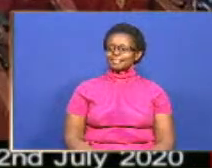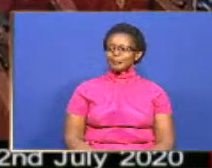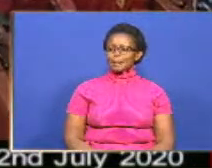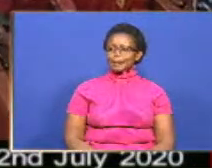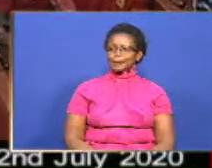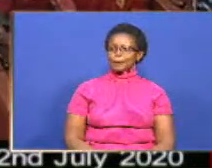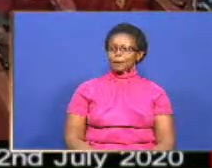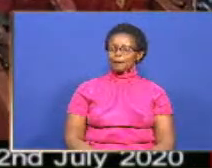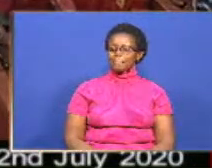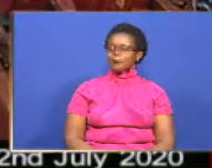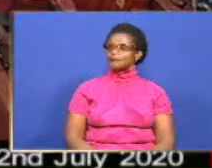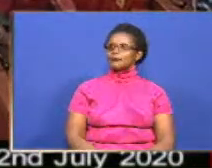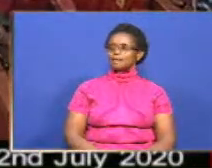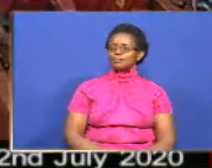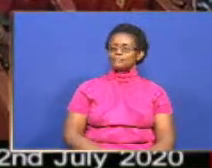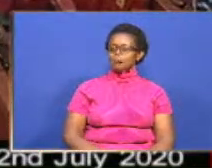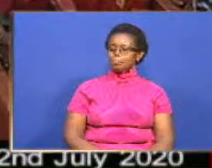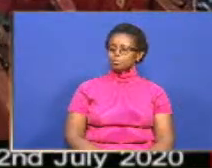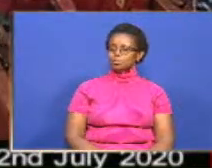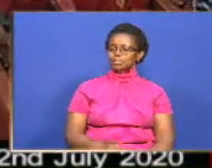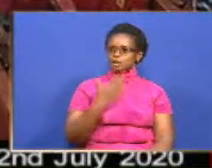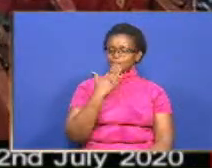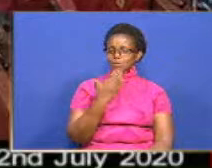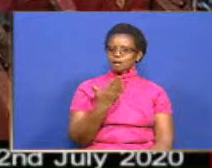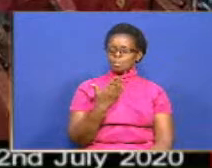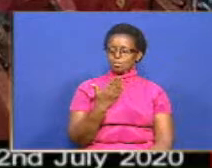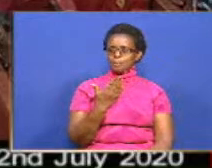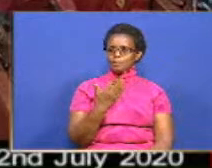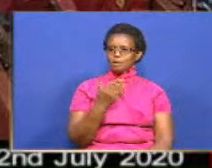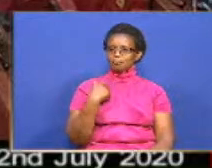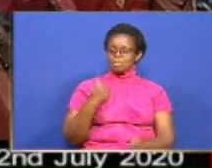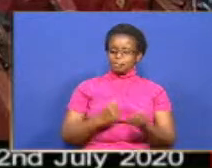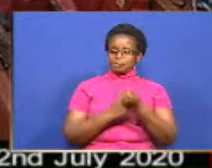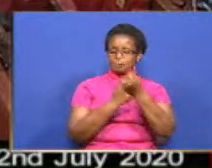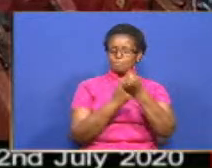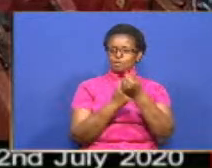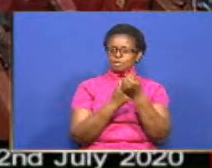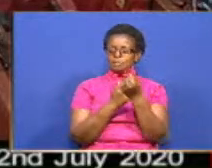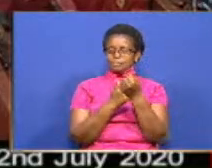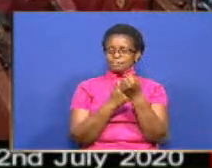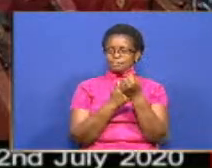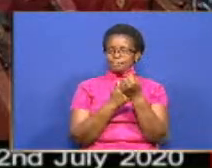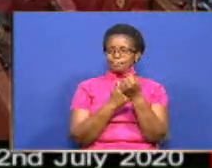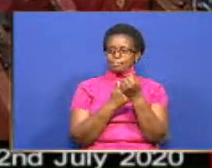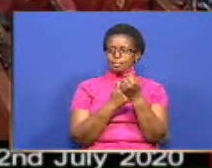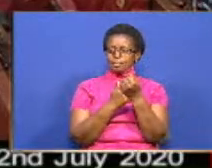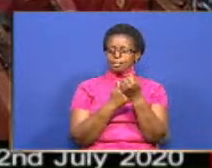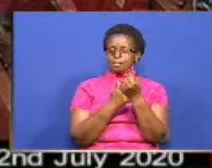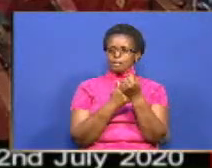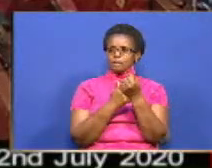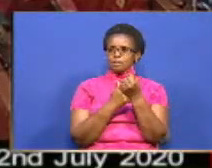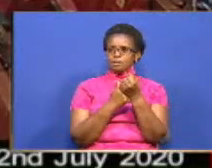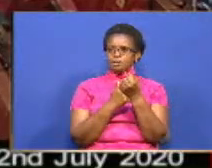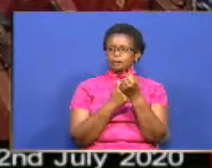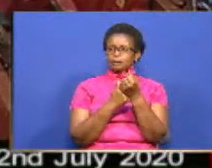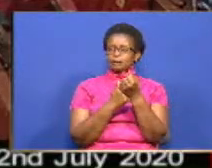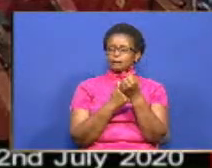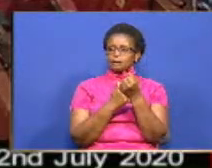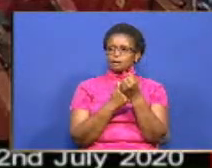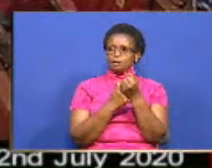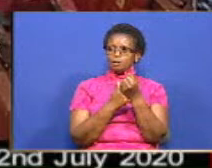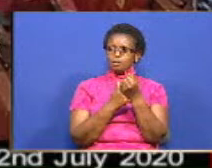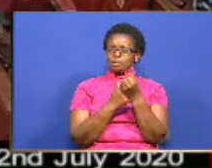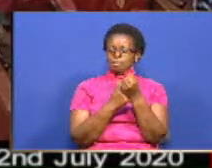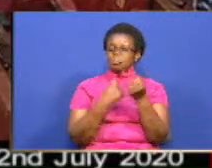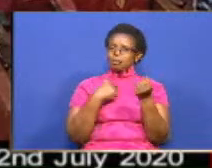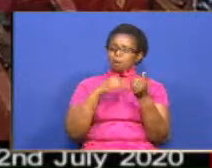Thank you, Chairman. As I stand to support this, Mr. Speaker, I just would like the Parliamentary Service Commission